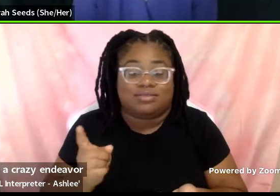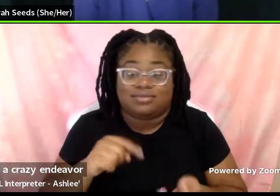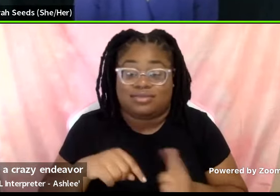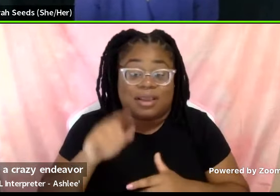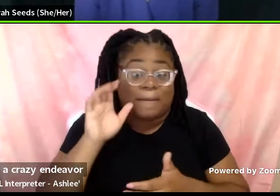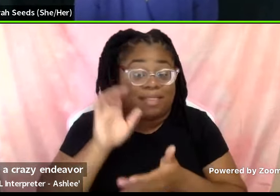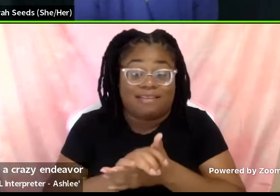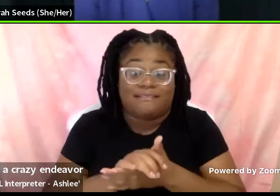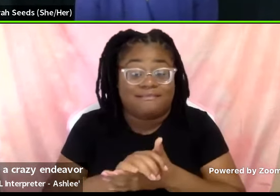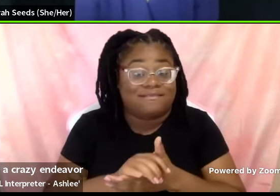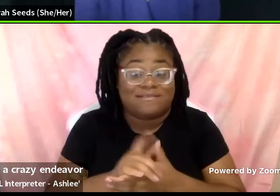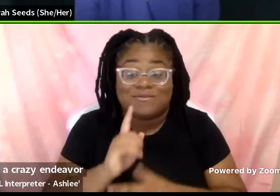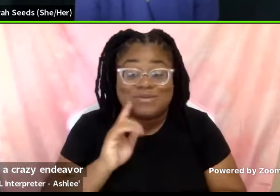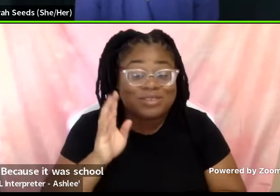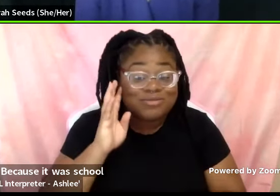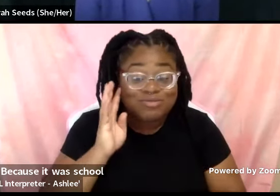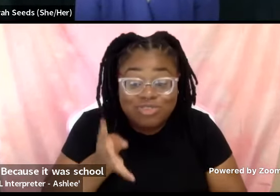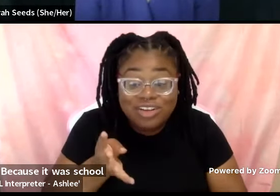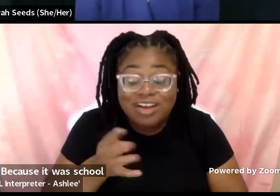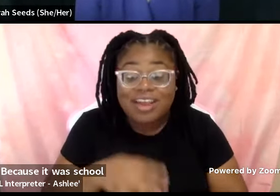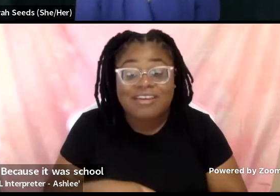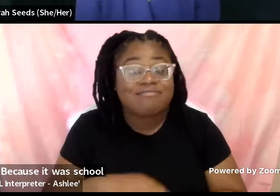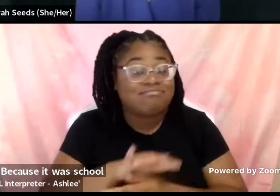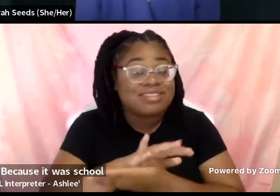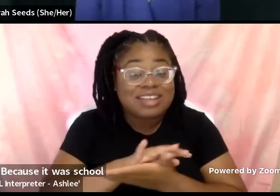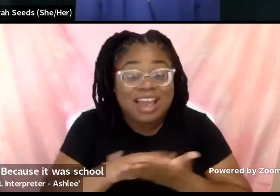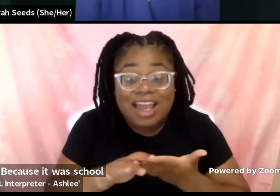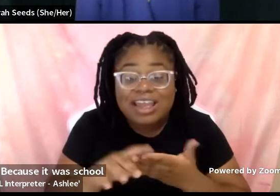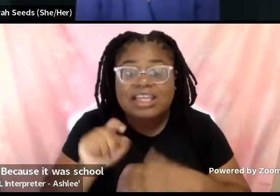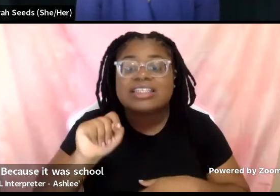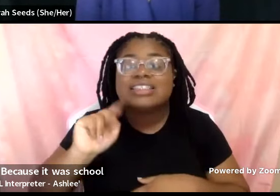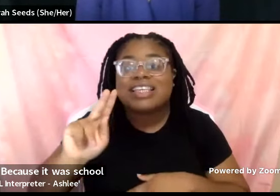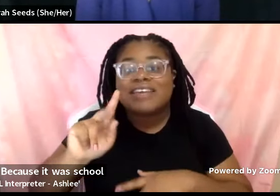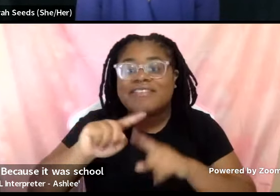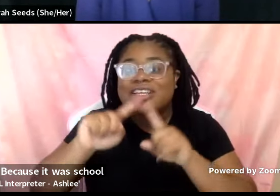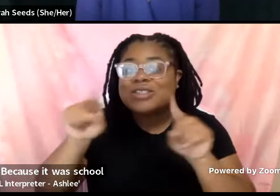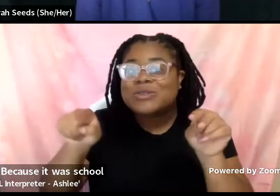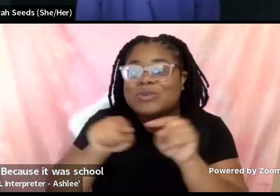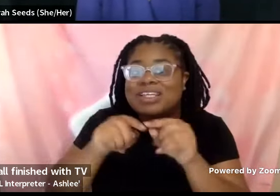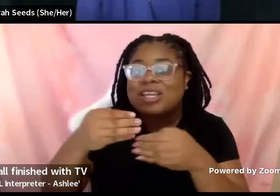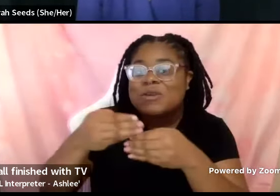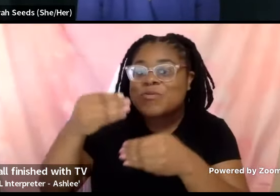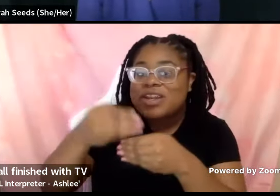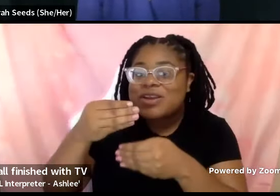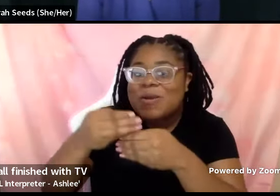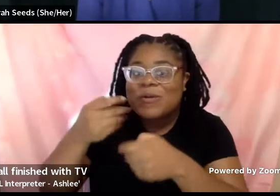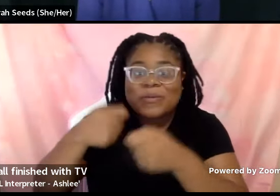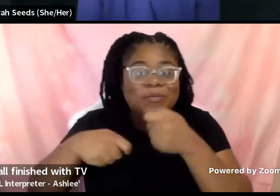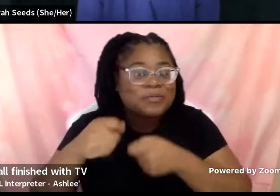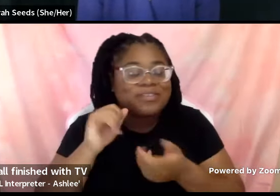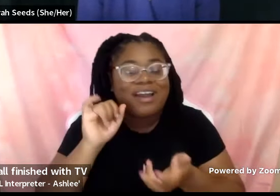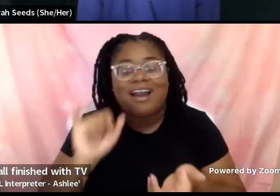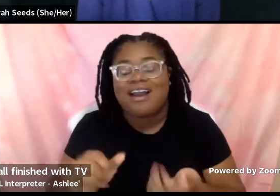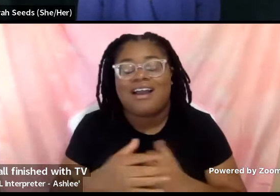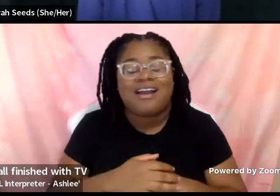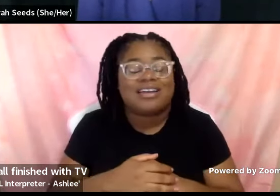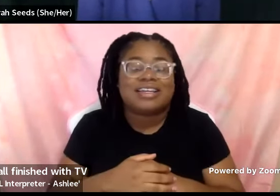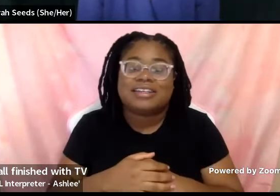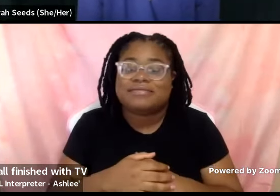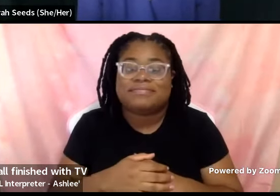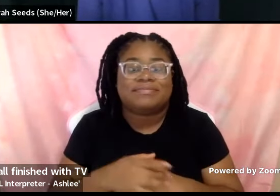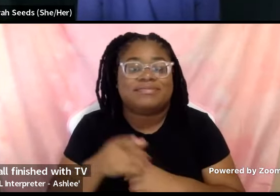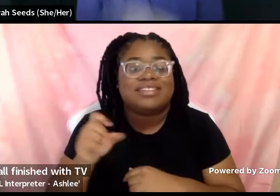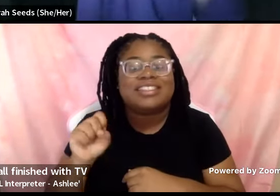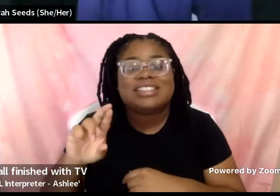cool and creative once it was all finished, with like TV screens in the windows. And Sarah wanted to have a real subway